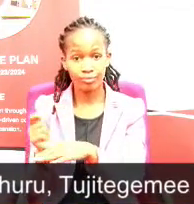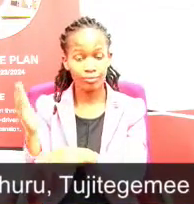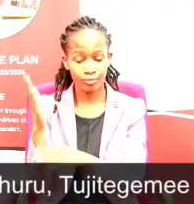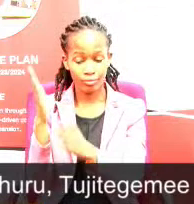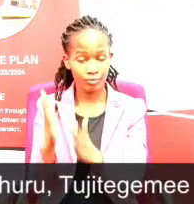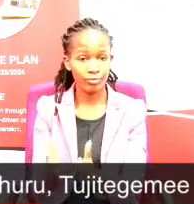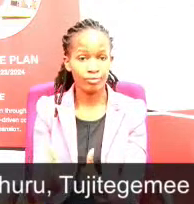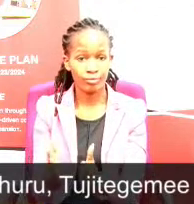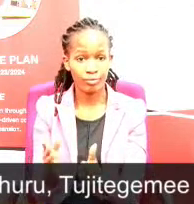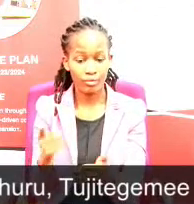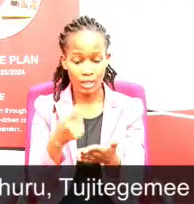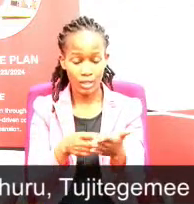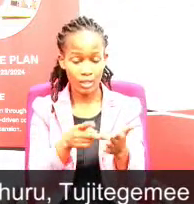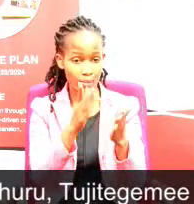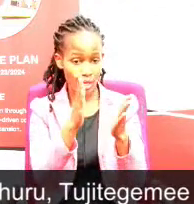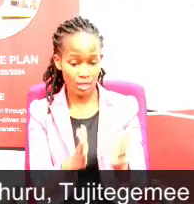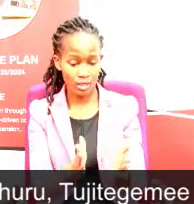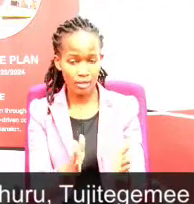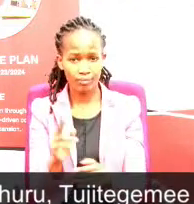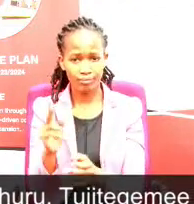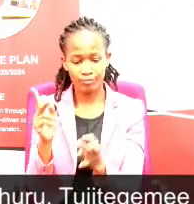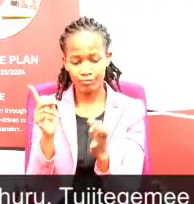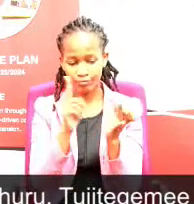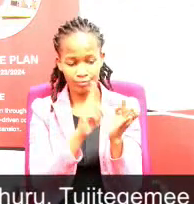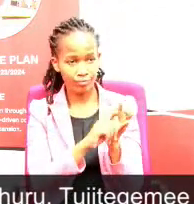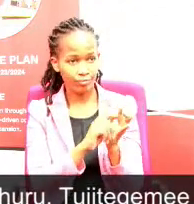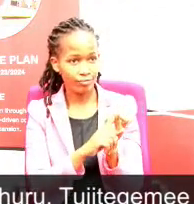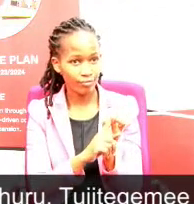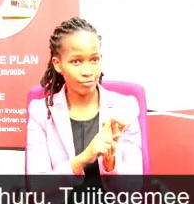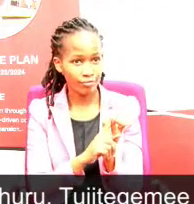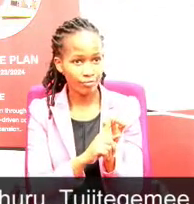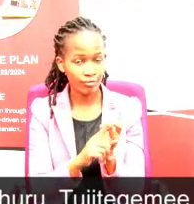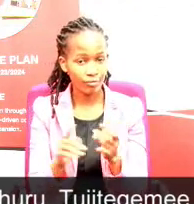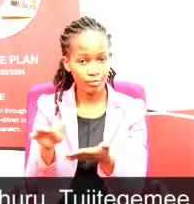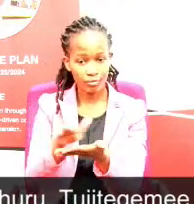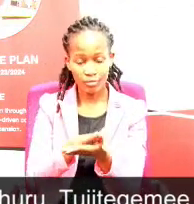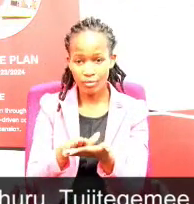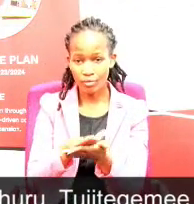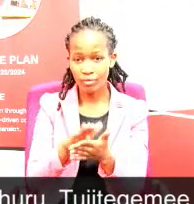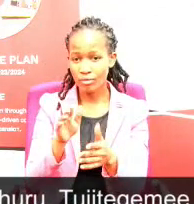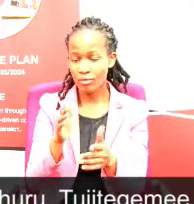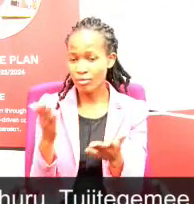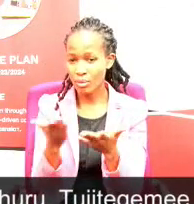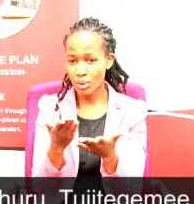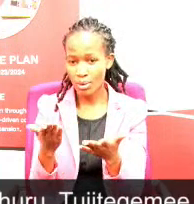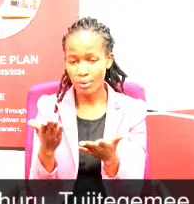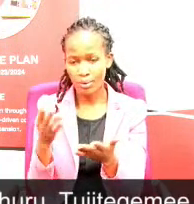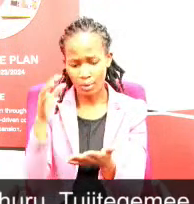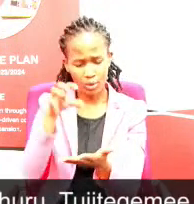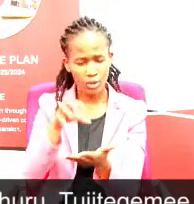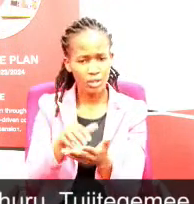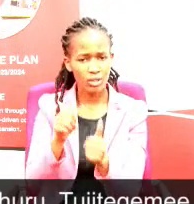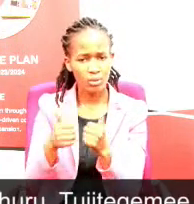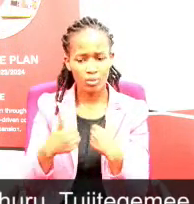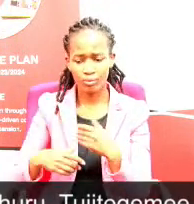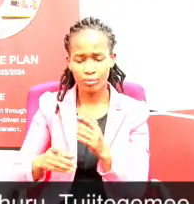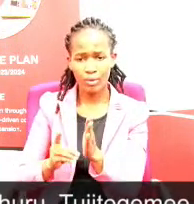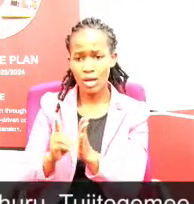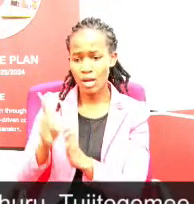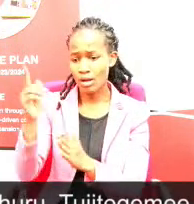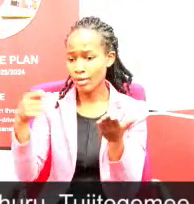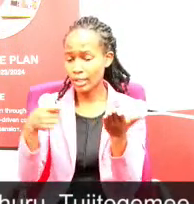facilitate taxpayers. The second one, and based on the context in which we are in, the development